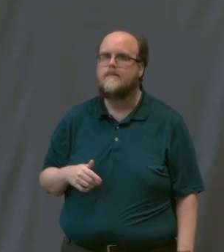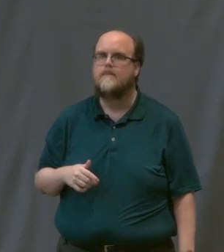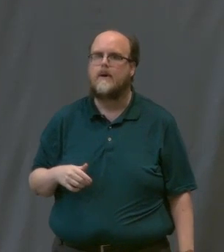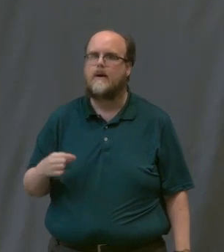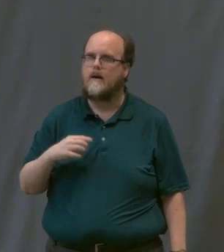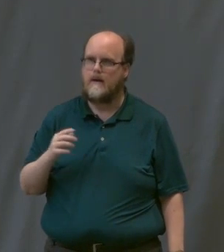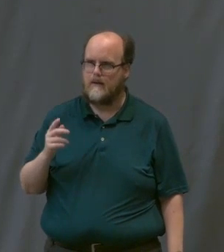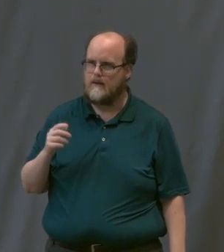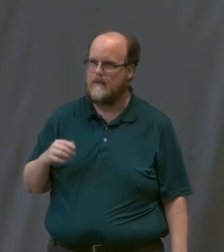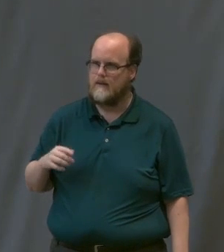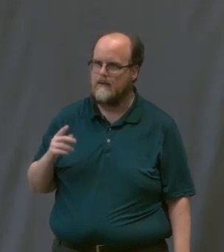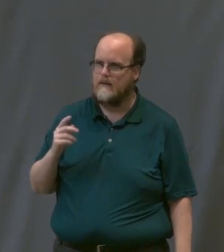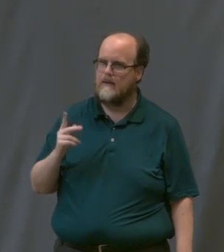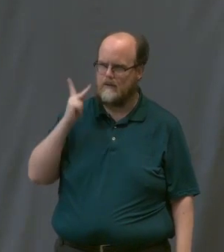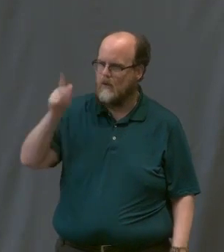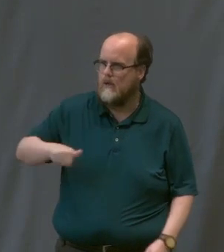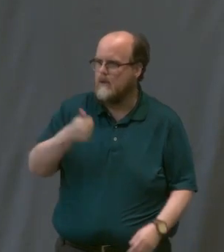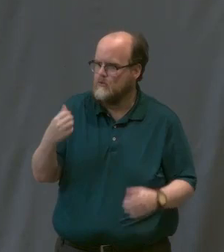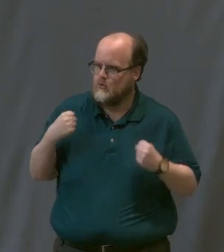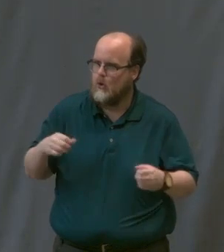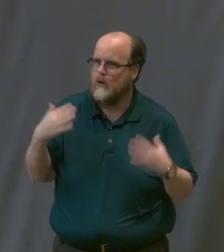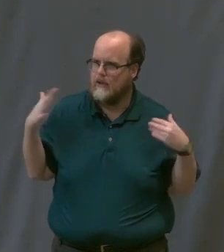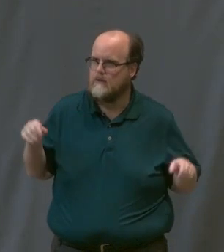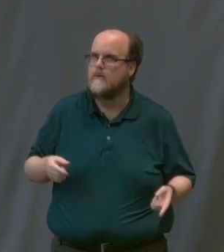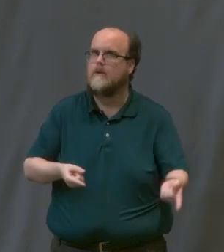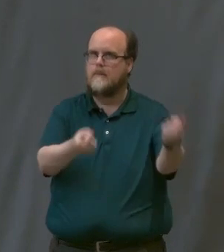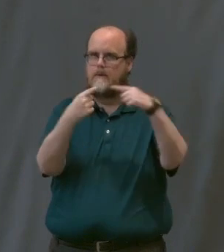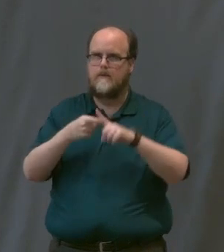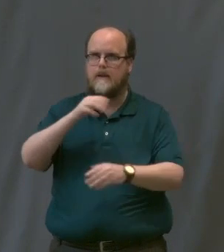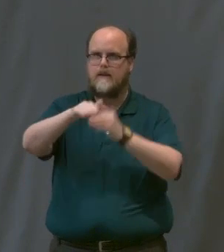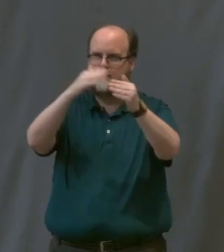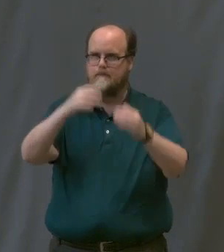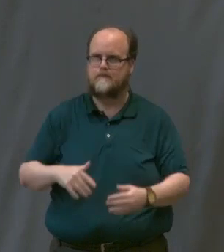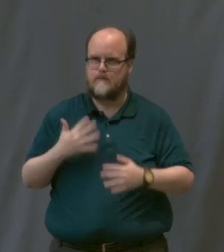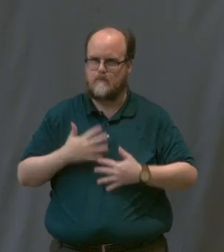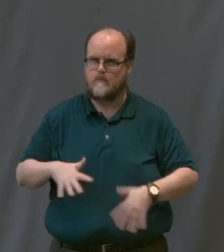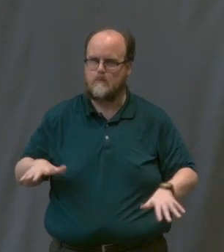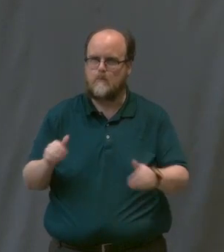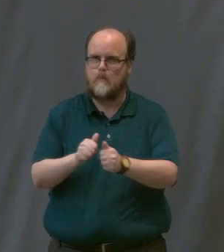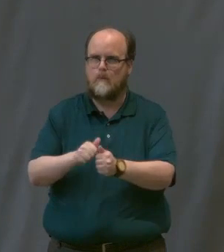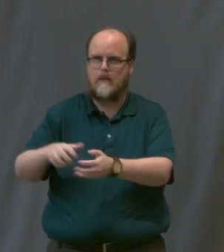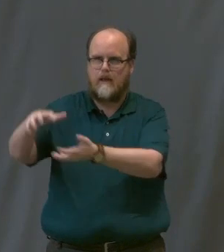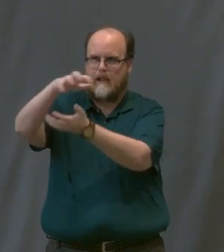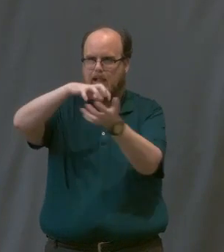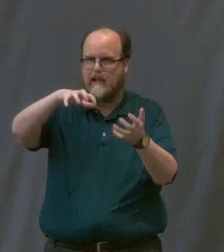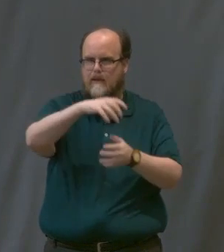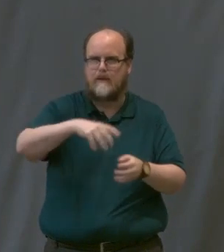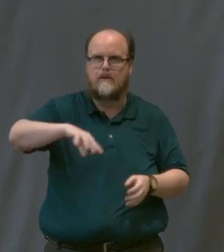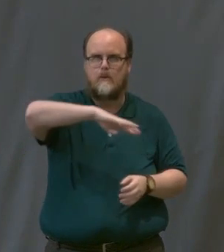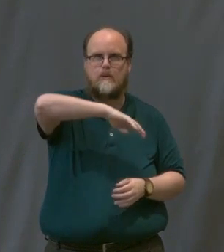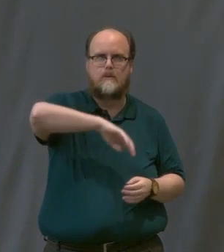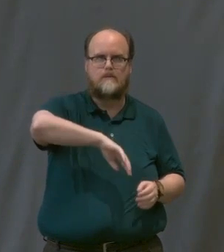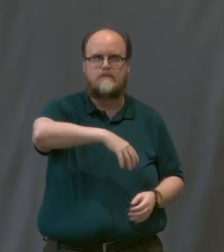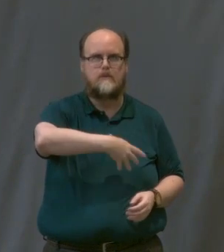I saw still another mighty angel coming down from heaven, clothed with a cloud, and a rainbow was on his